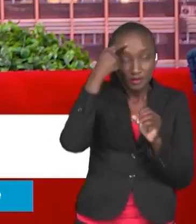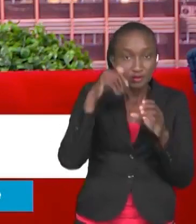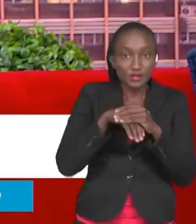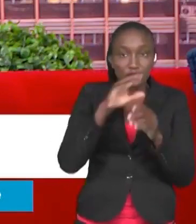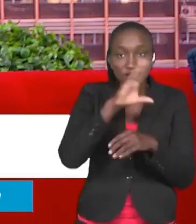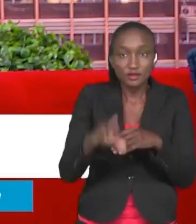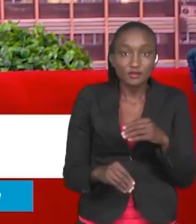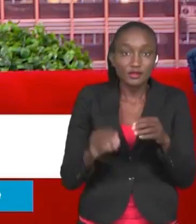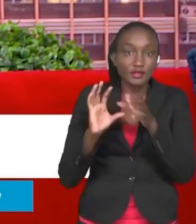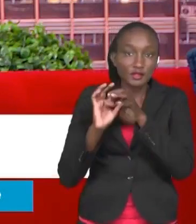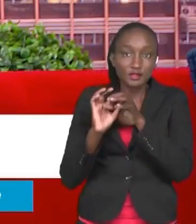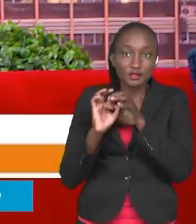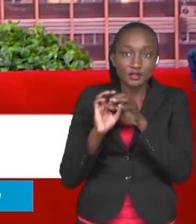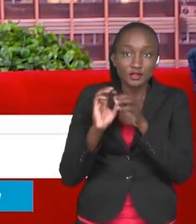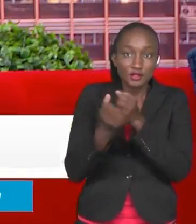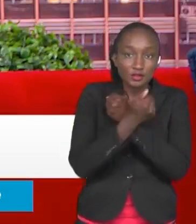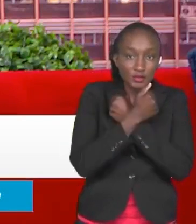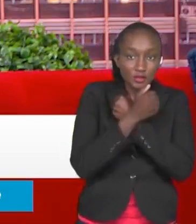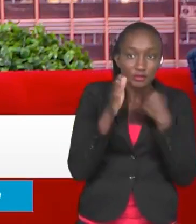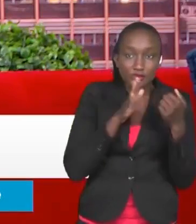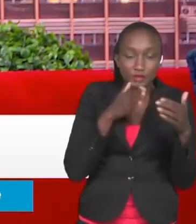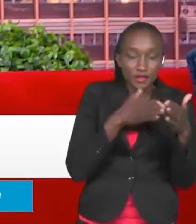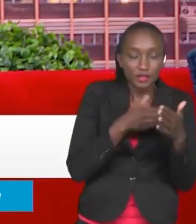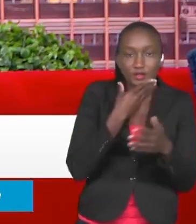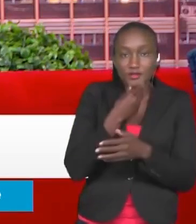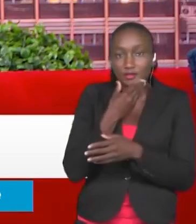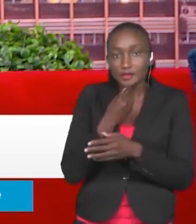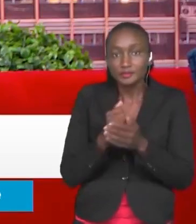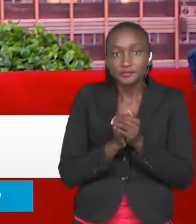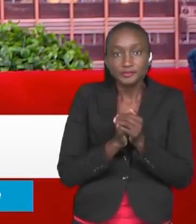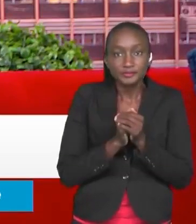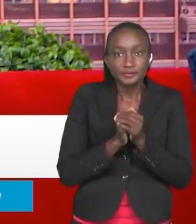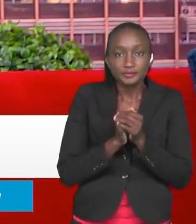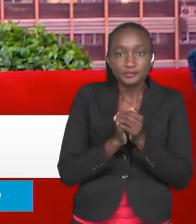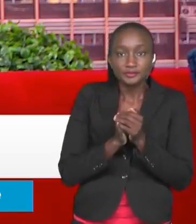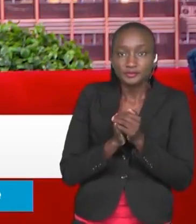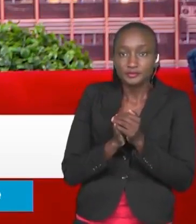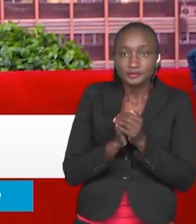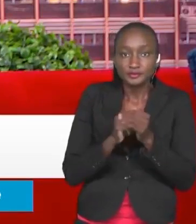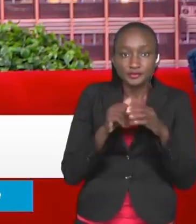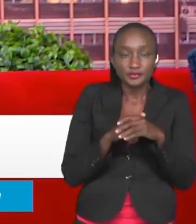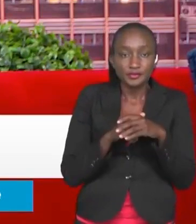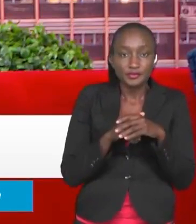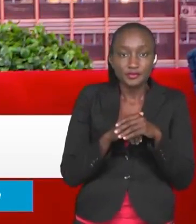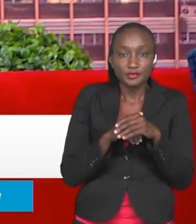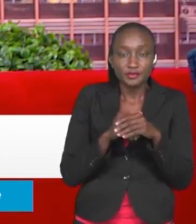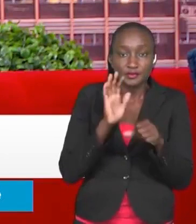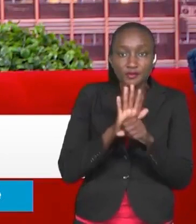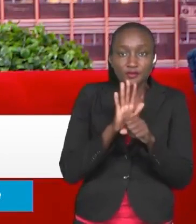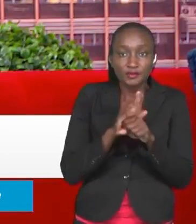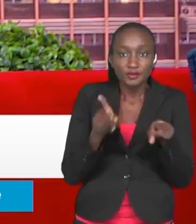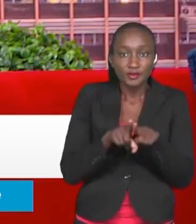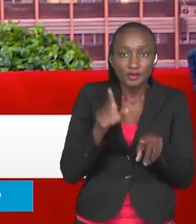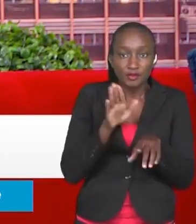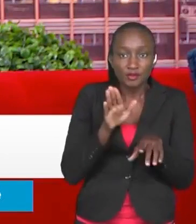the African culture is to the extent that we protect women against men. in so much that even when women